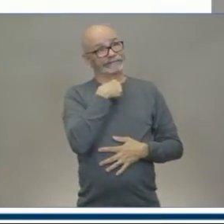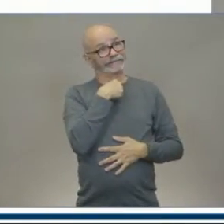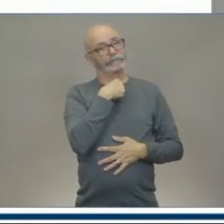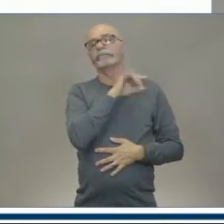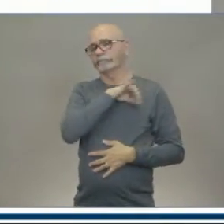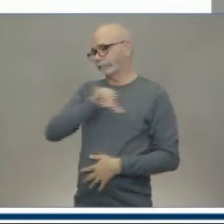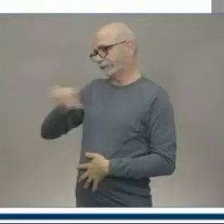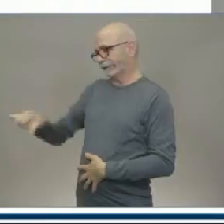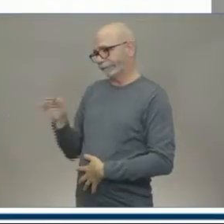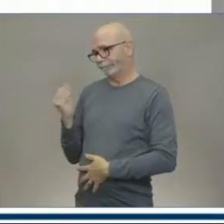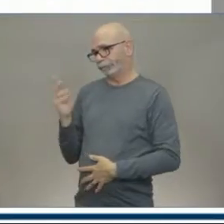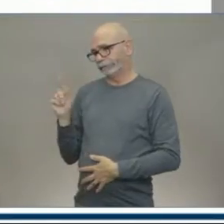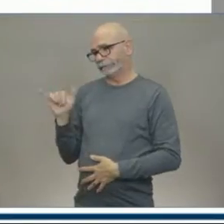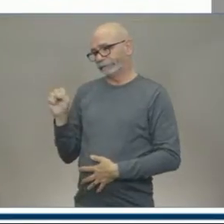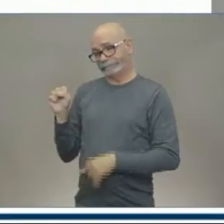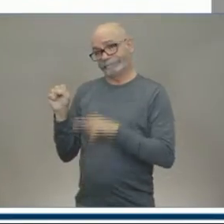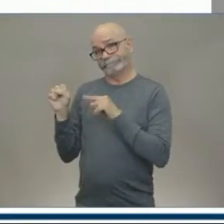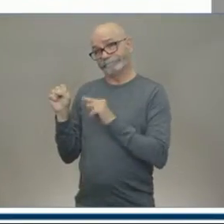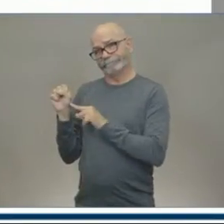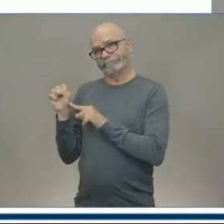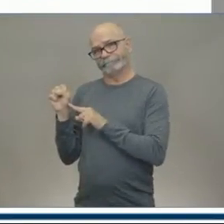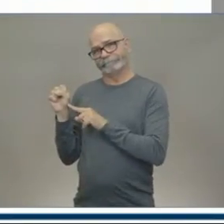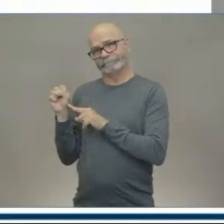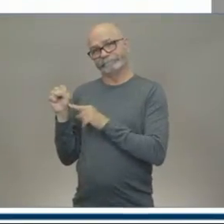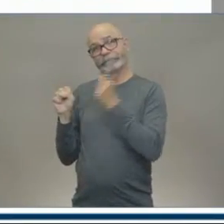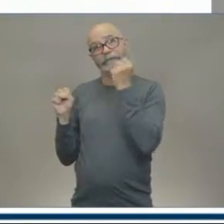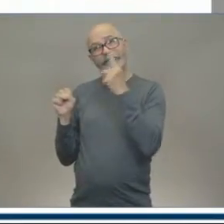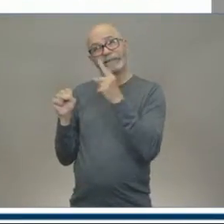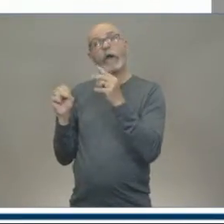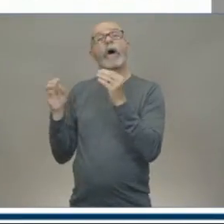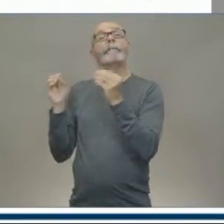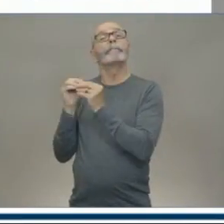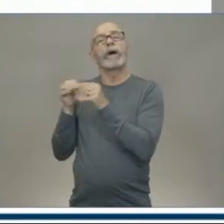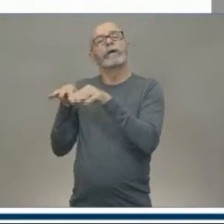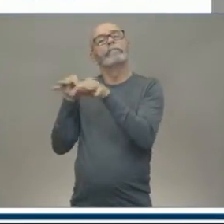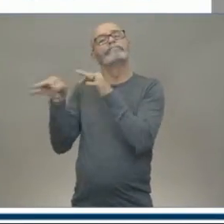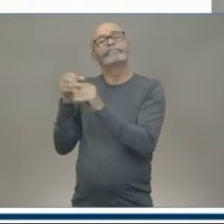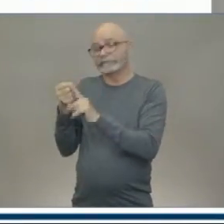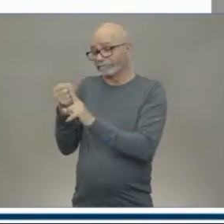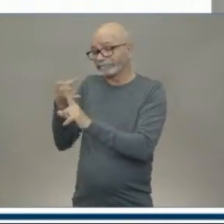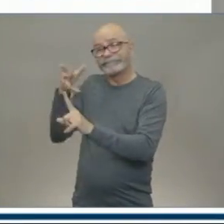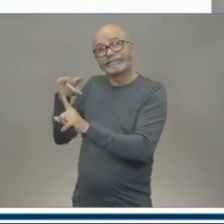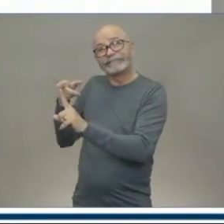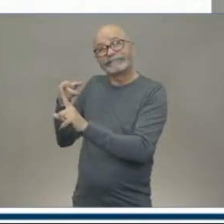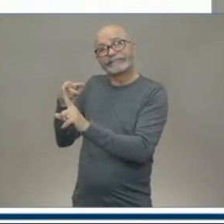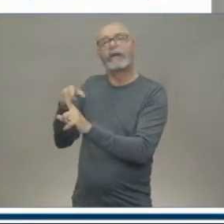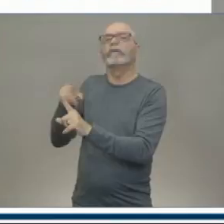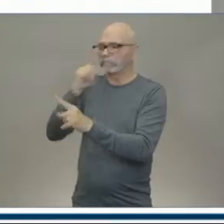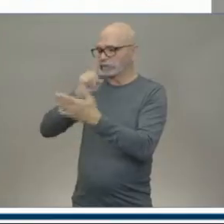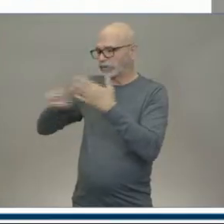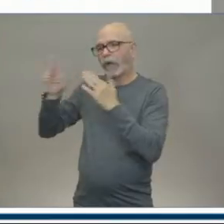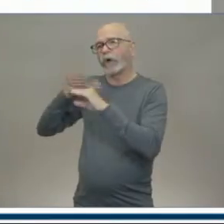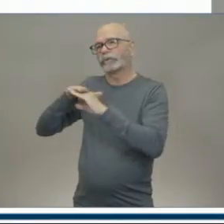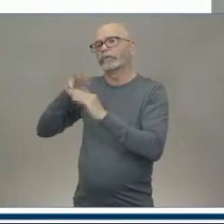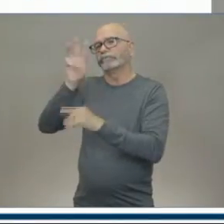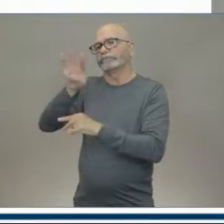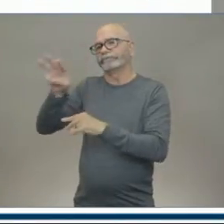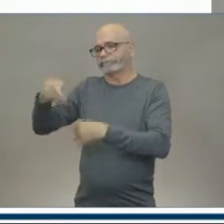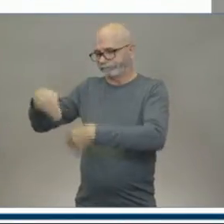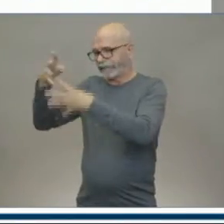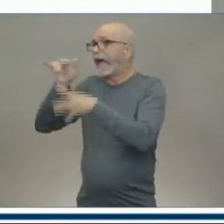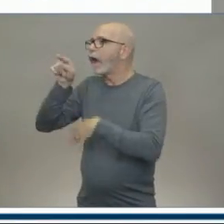specific protocol, and all the details will be on our coronavirus website. That if that strict protocol can